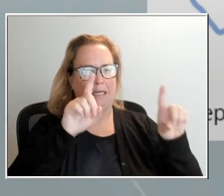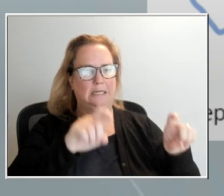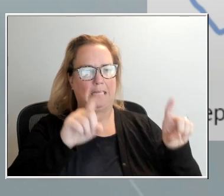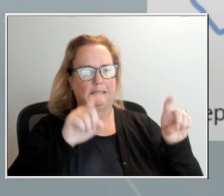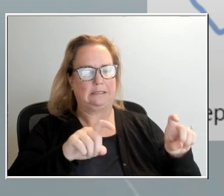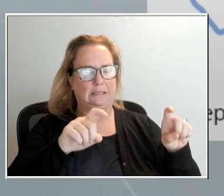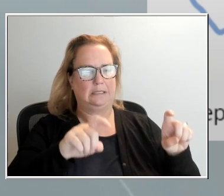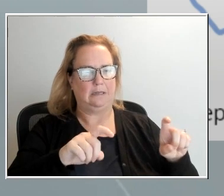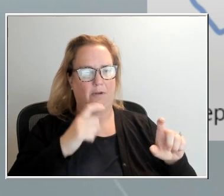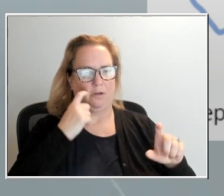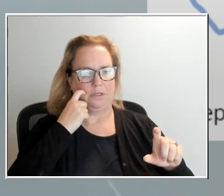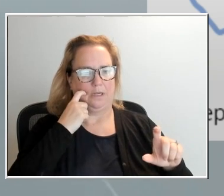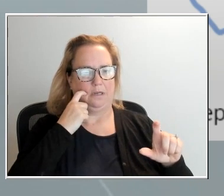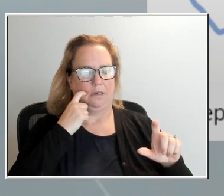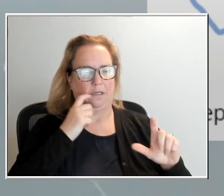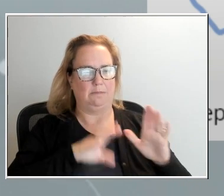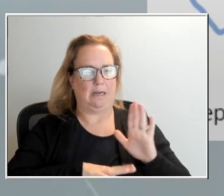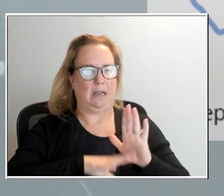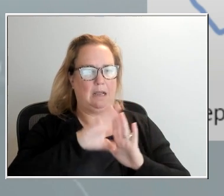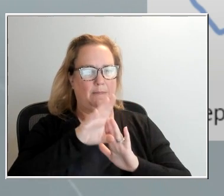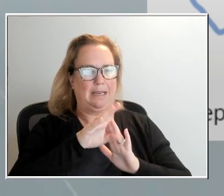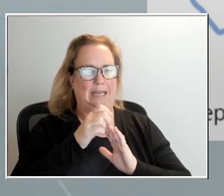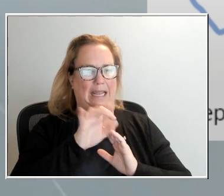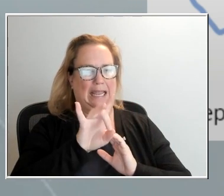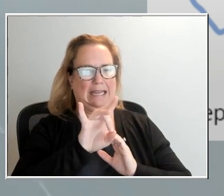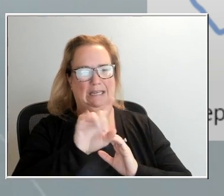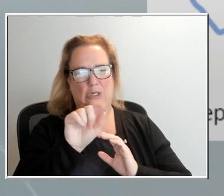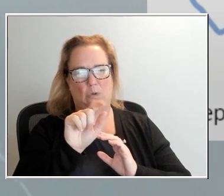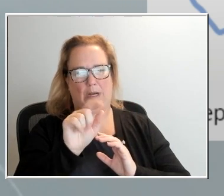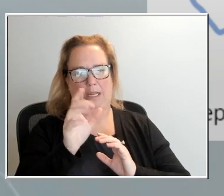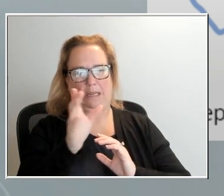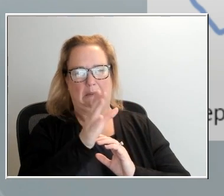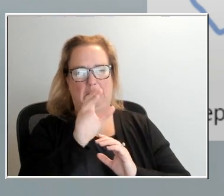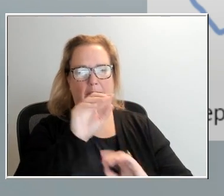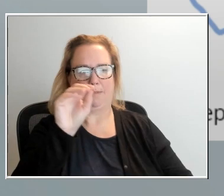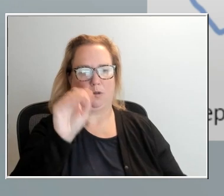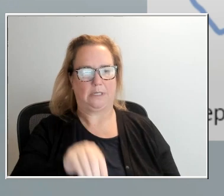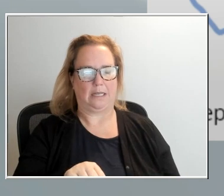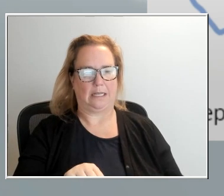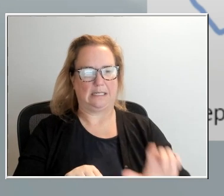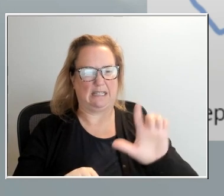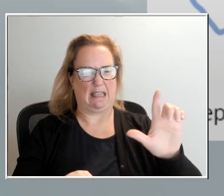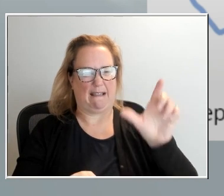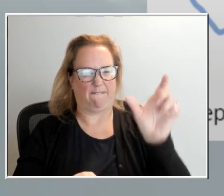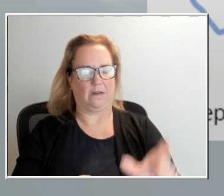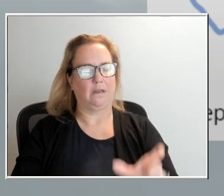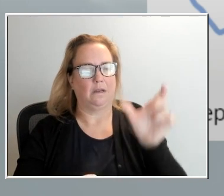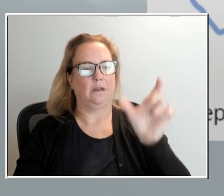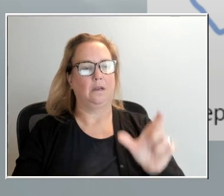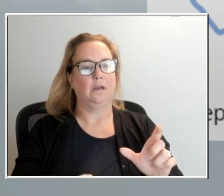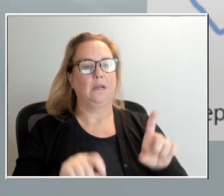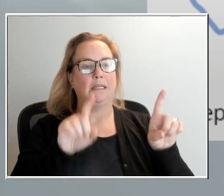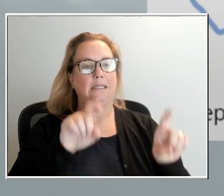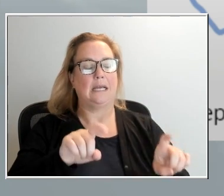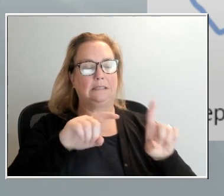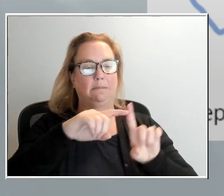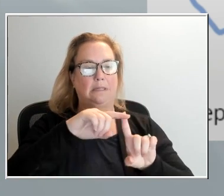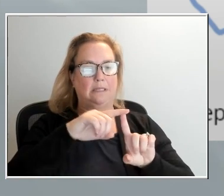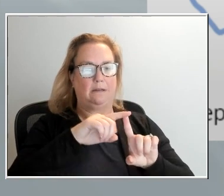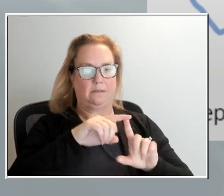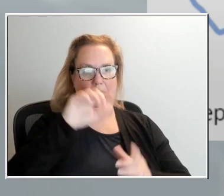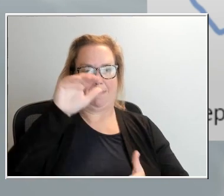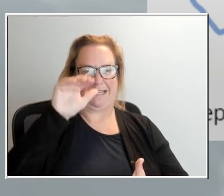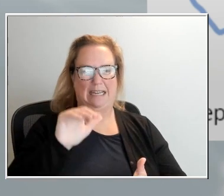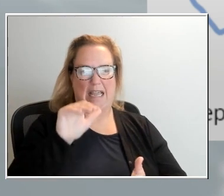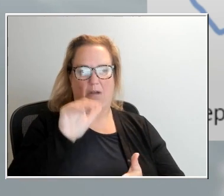few weeks, it's really been up to that 18-20%. That's that box on the left there. The test positivity is starting to come down a little